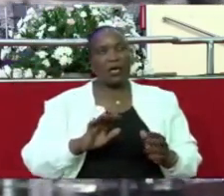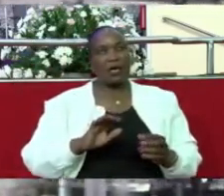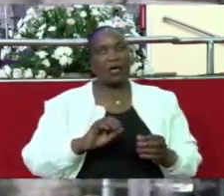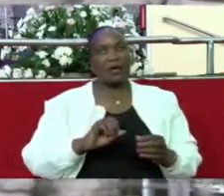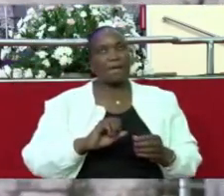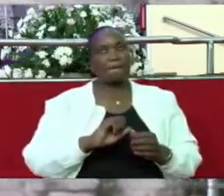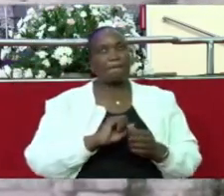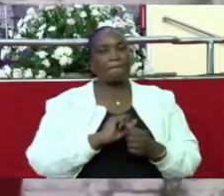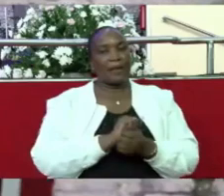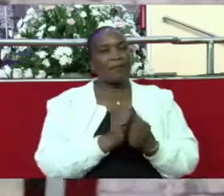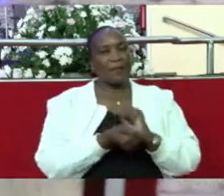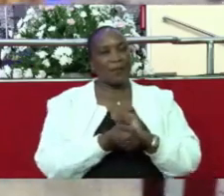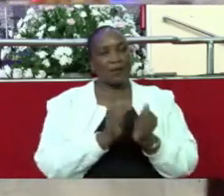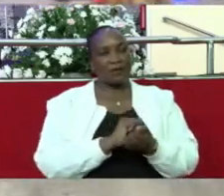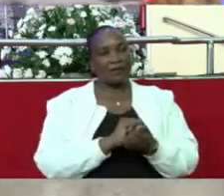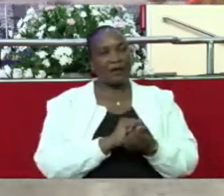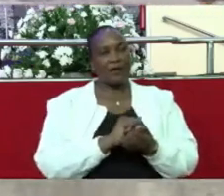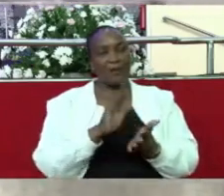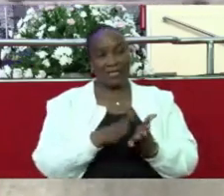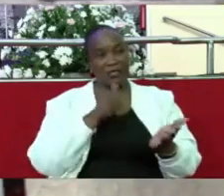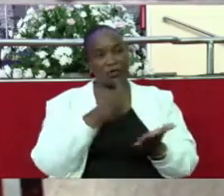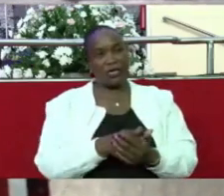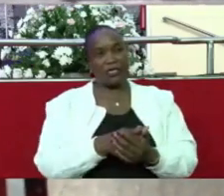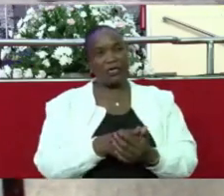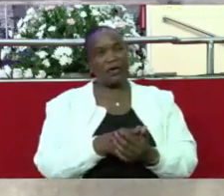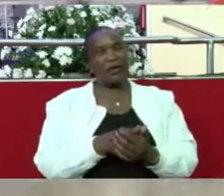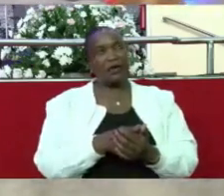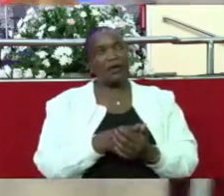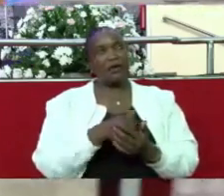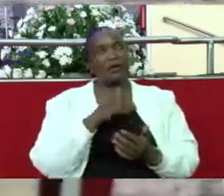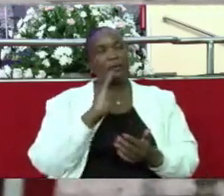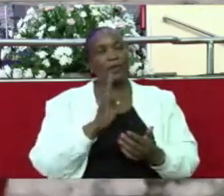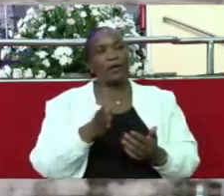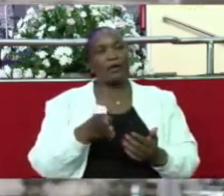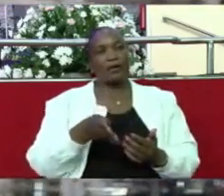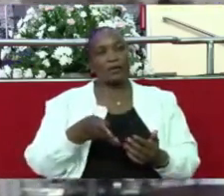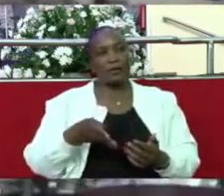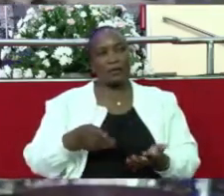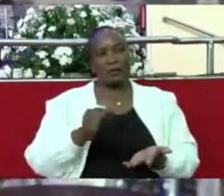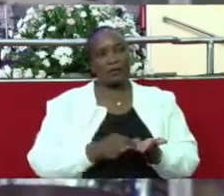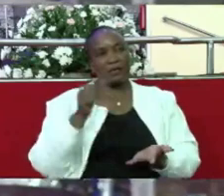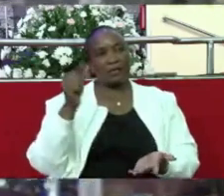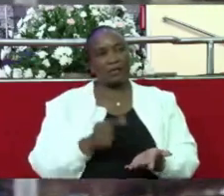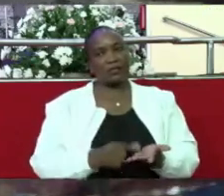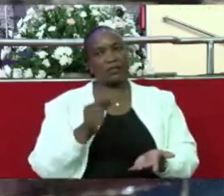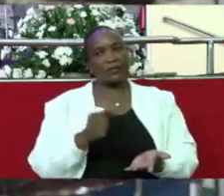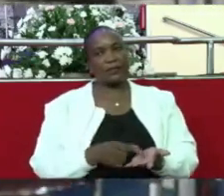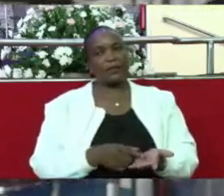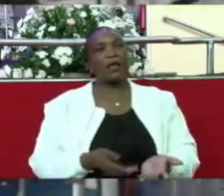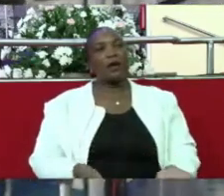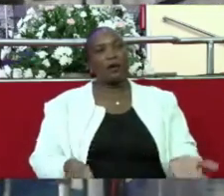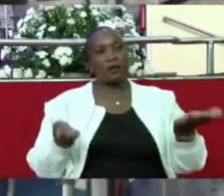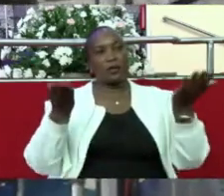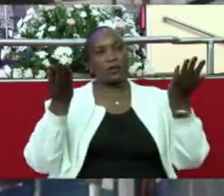then nothing can stand before you. The mountains have to bow. As I invite you to arise,